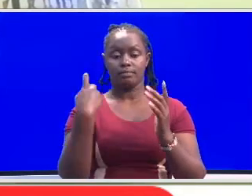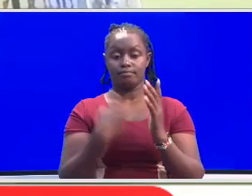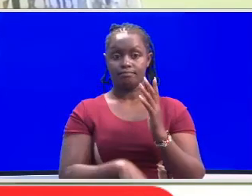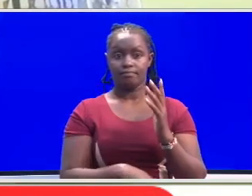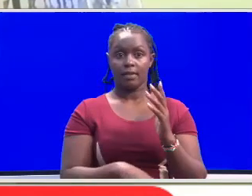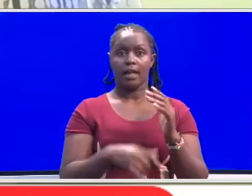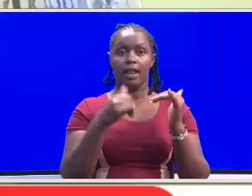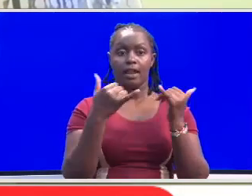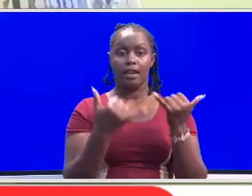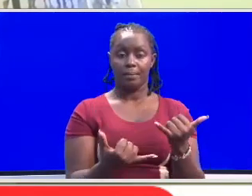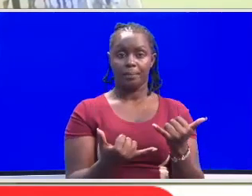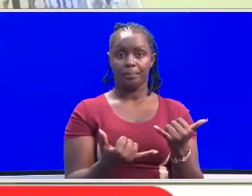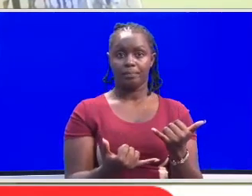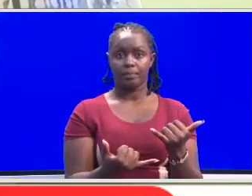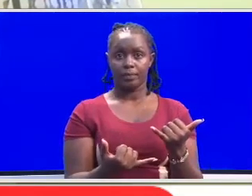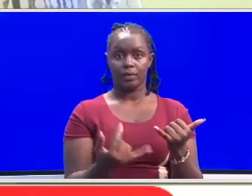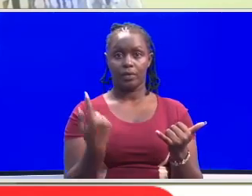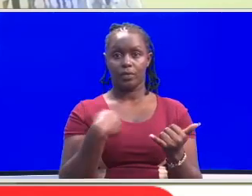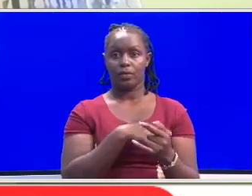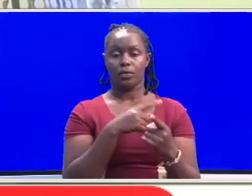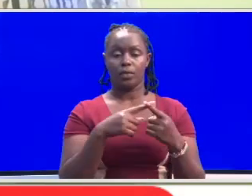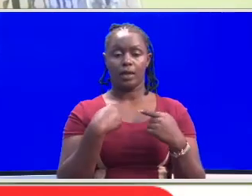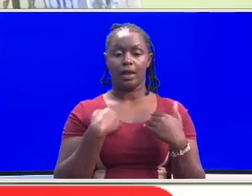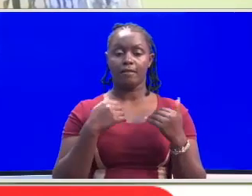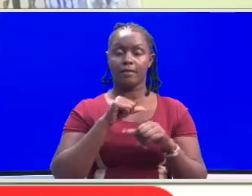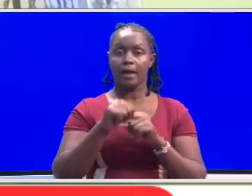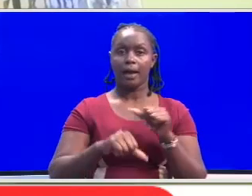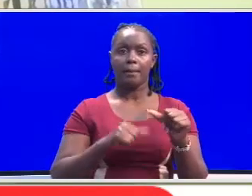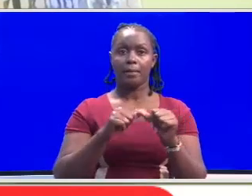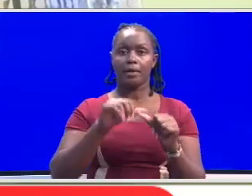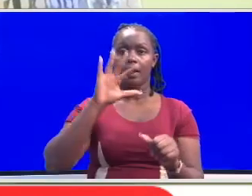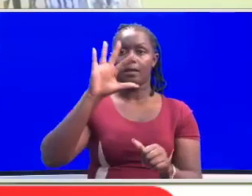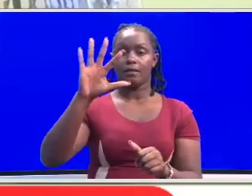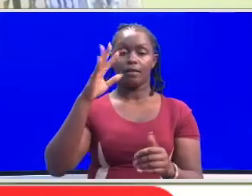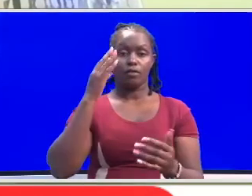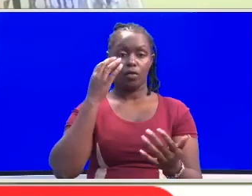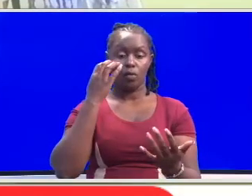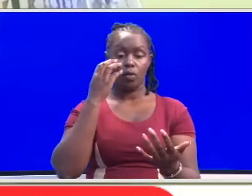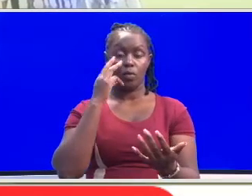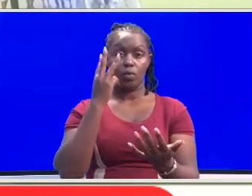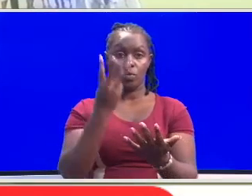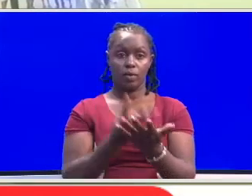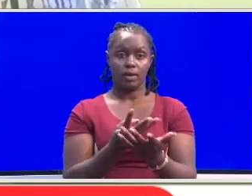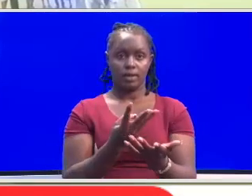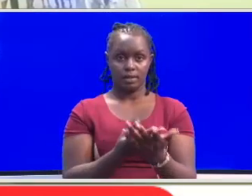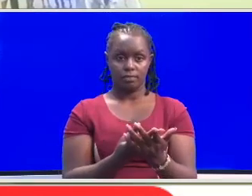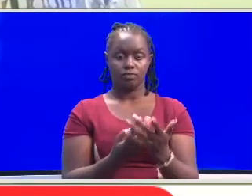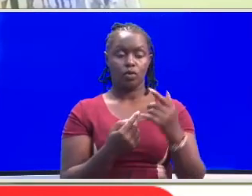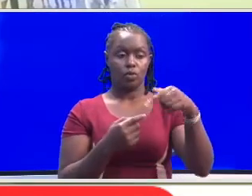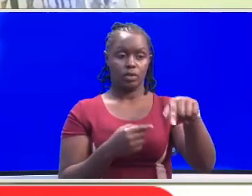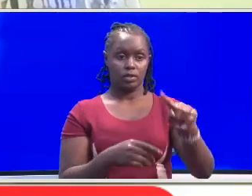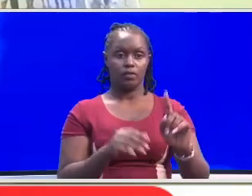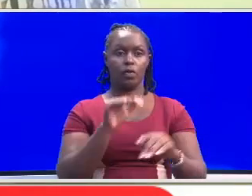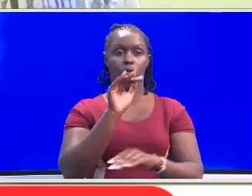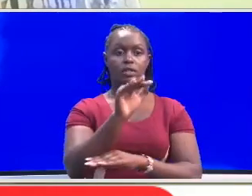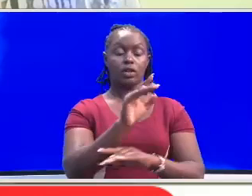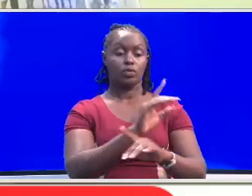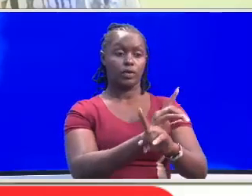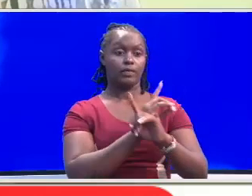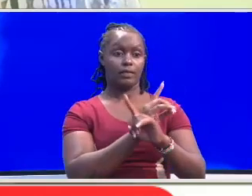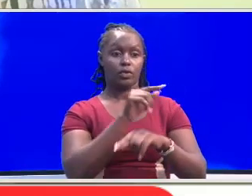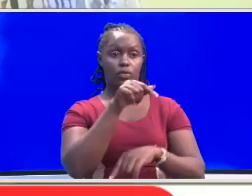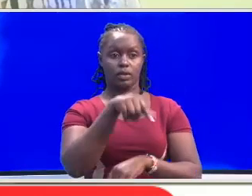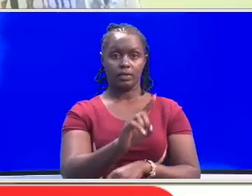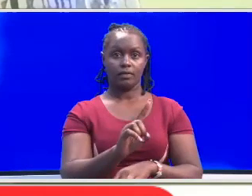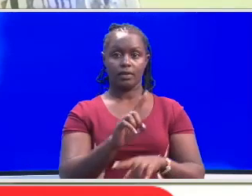we had about 5 witnesses. You are placed on defense. And the point of dissemination is whether the